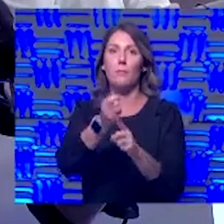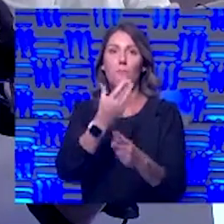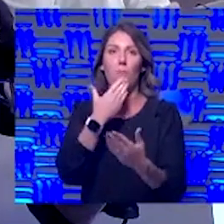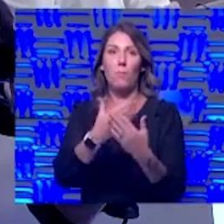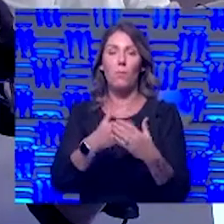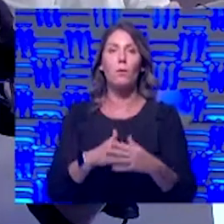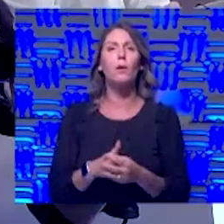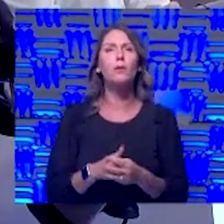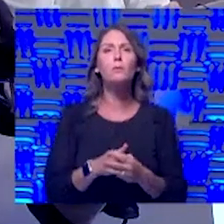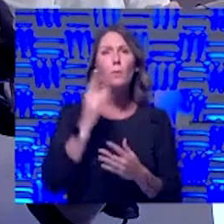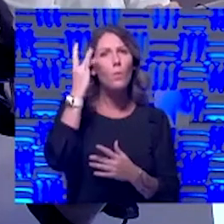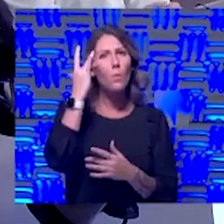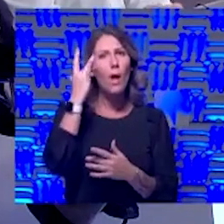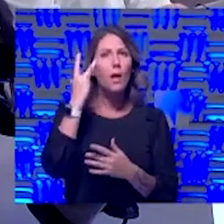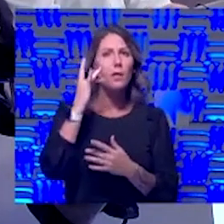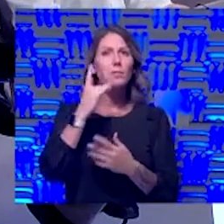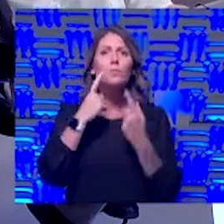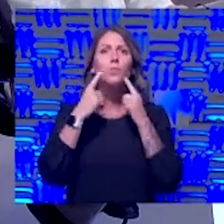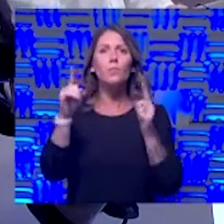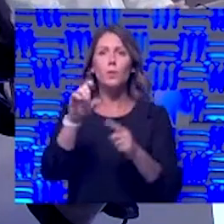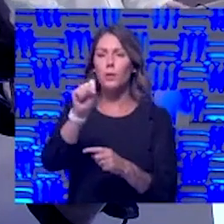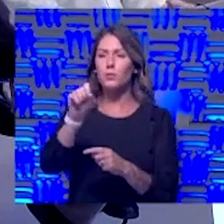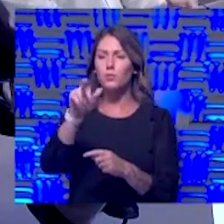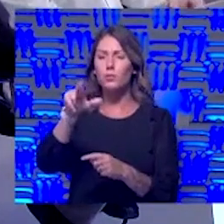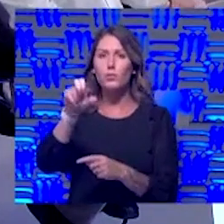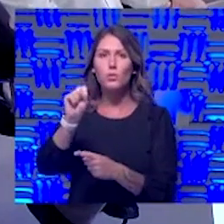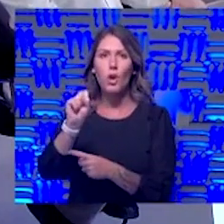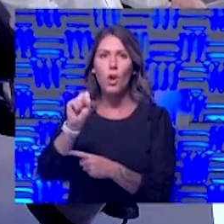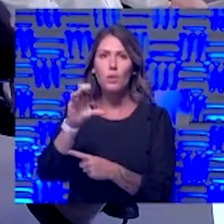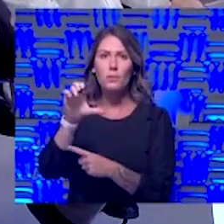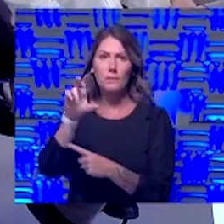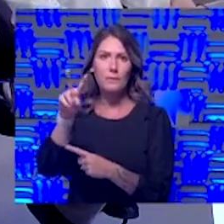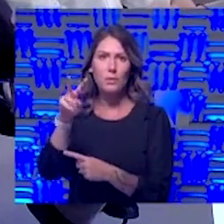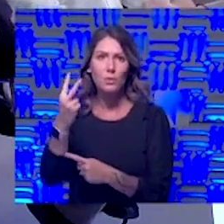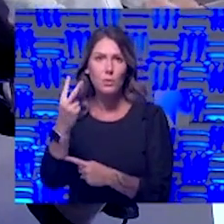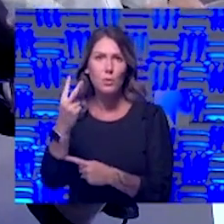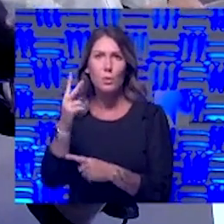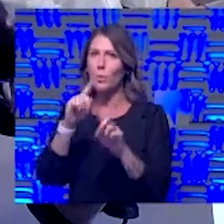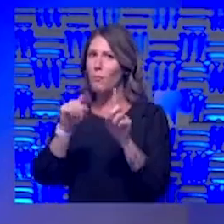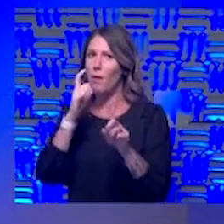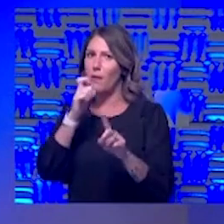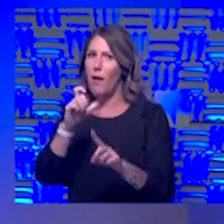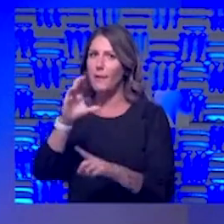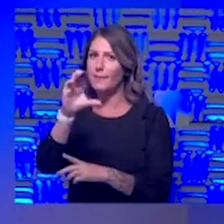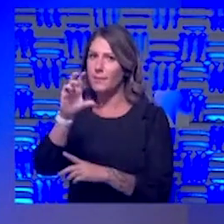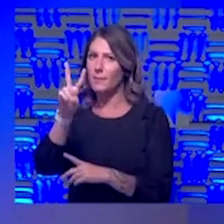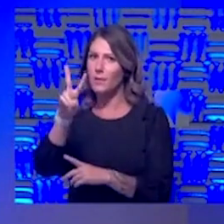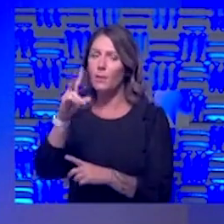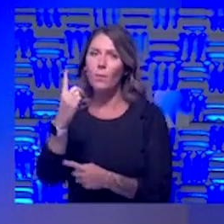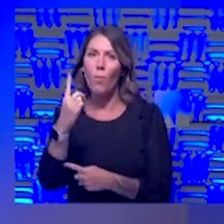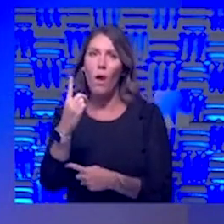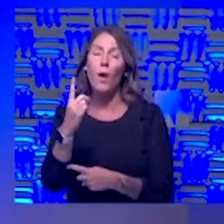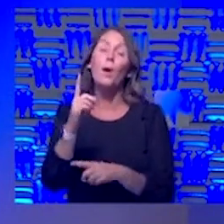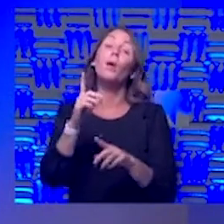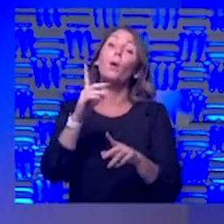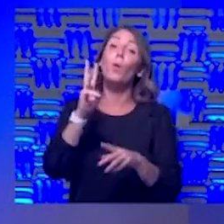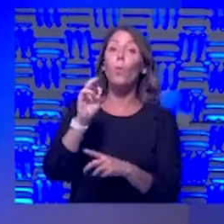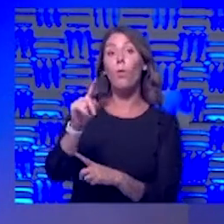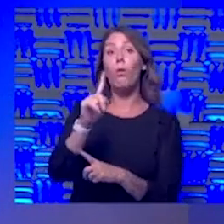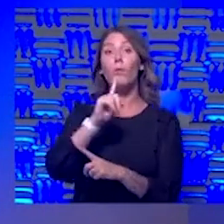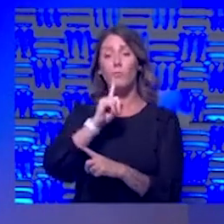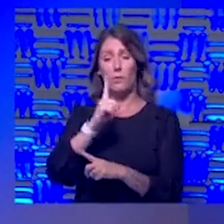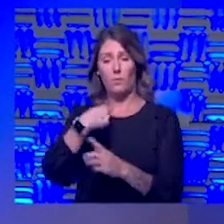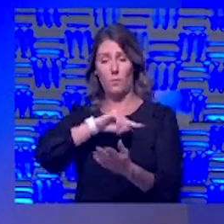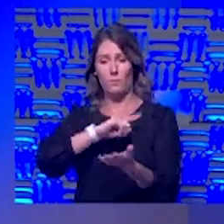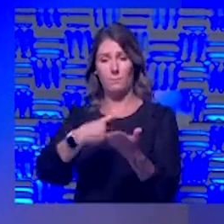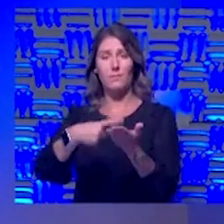in SARS-CoV-2 but not SARS-CoV-1? You know, also early on we have talked about, well, it's not just the viral infection. We think a